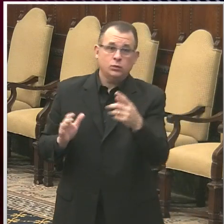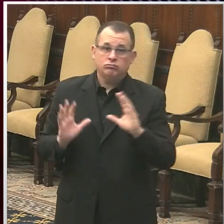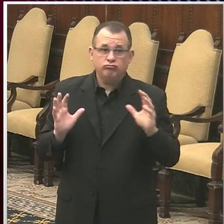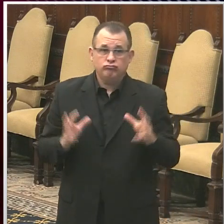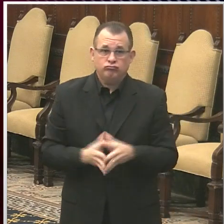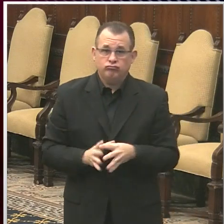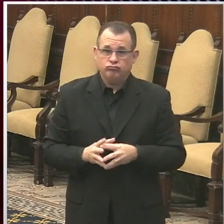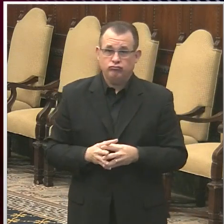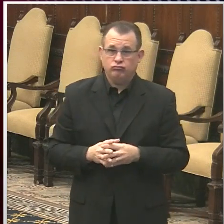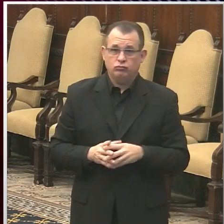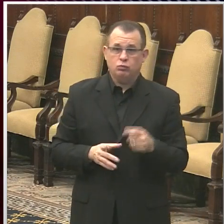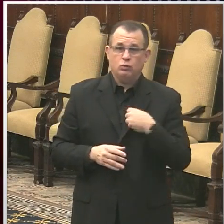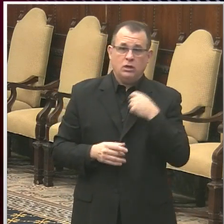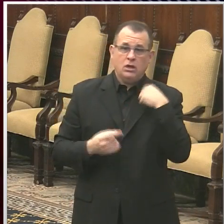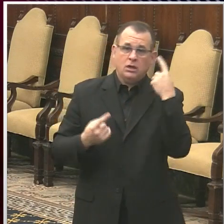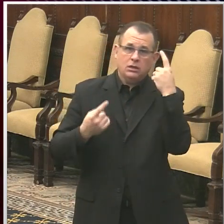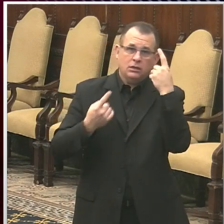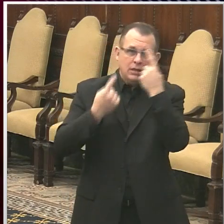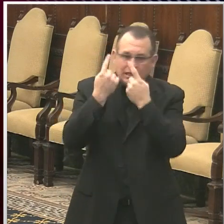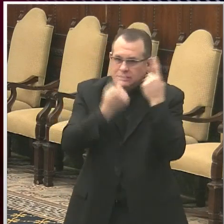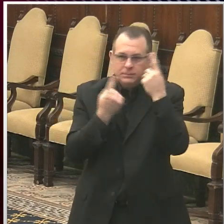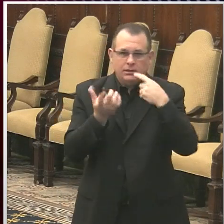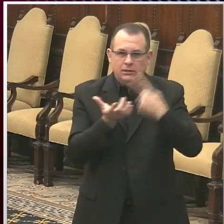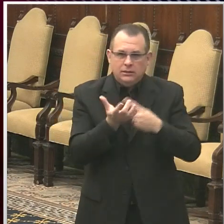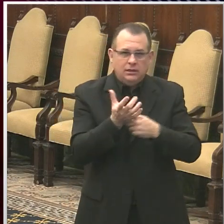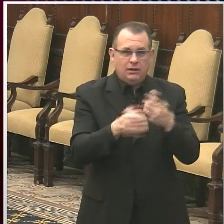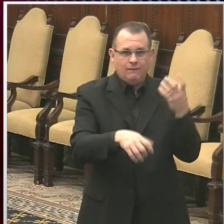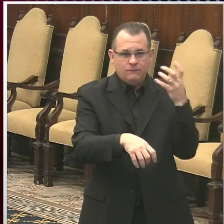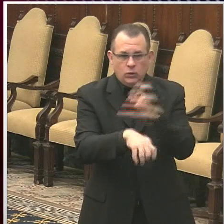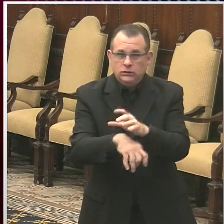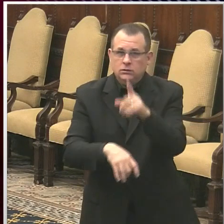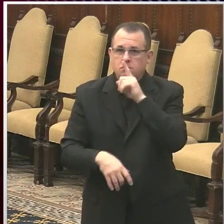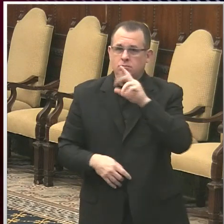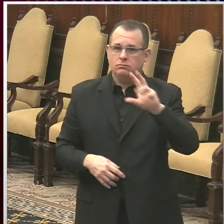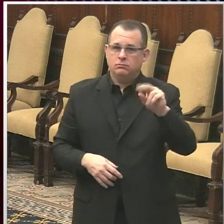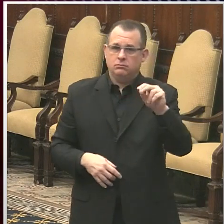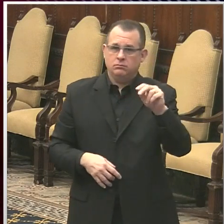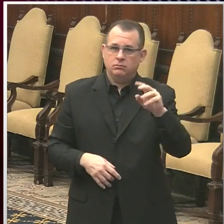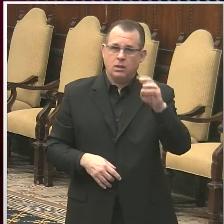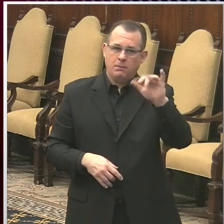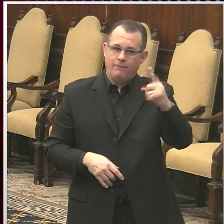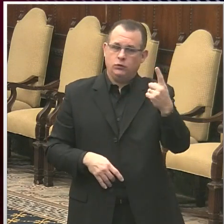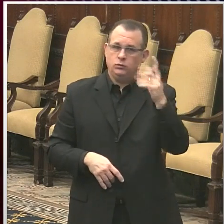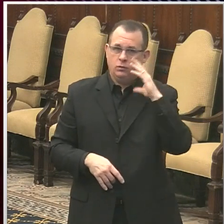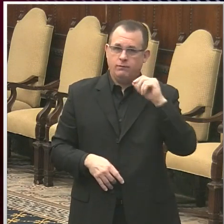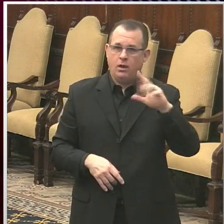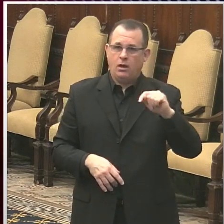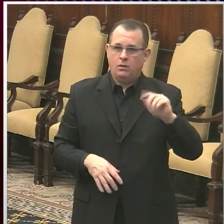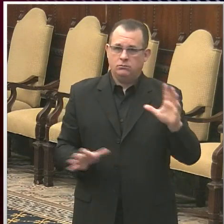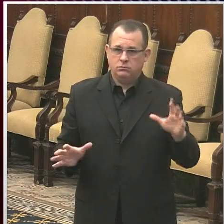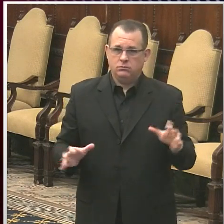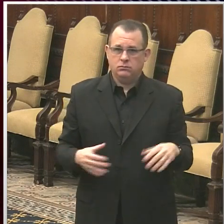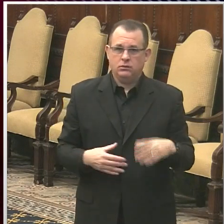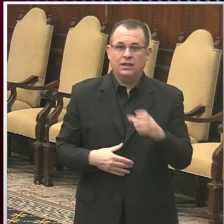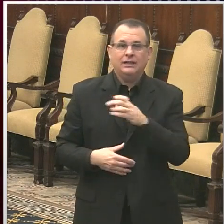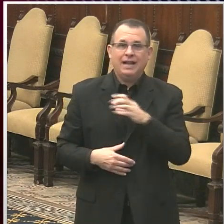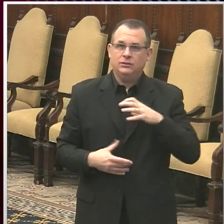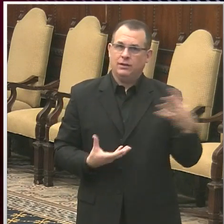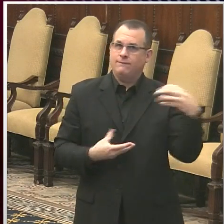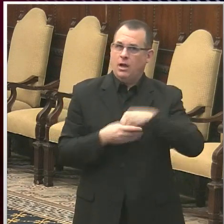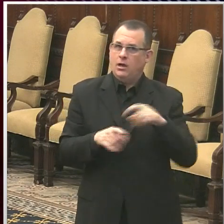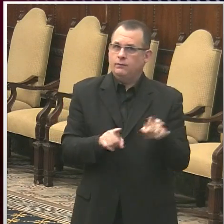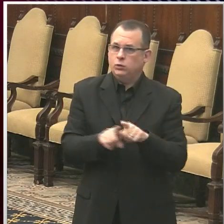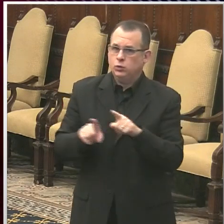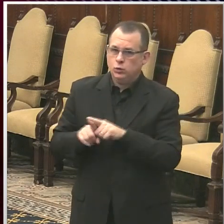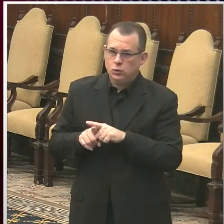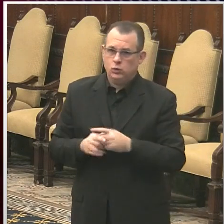we're contemplating or what we're going to be forced to do until May 1st. I think it's council is a major player in this, and I'm not going to start